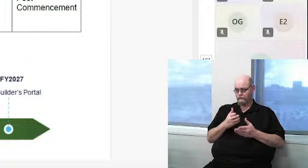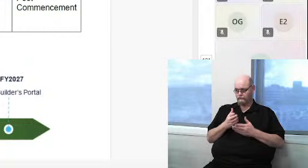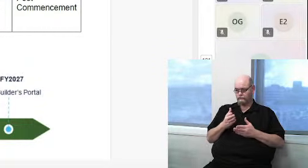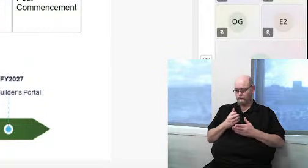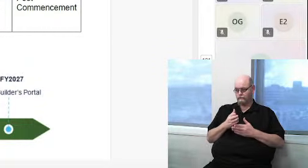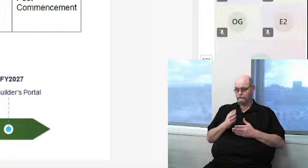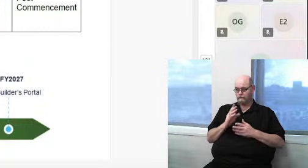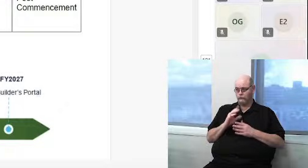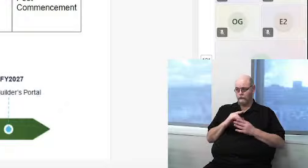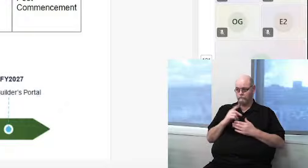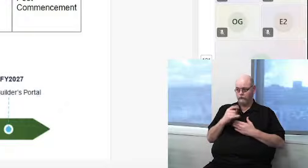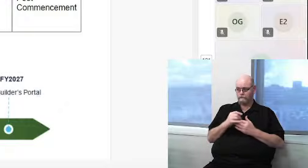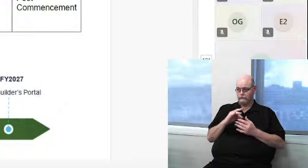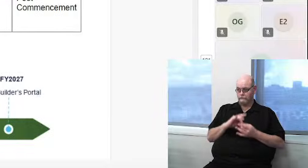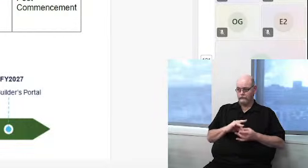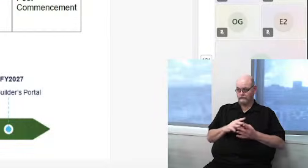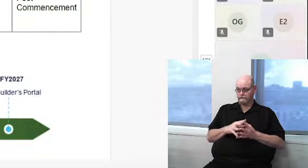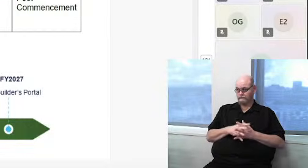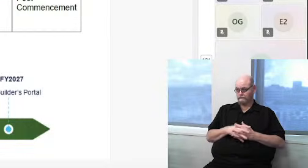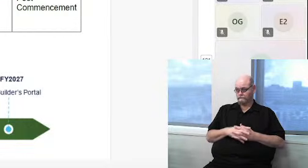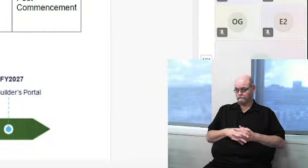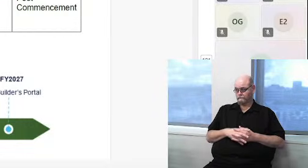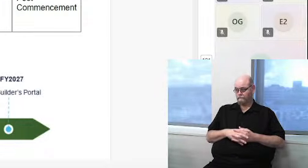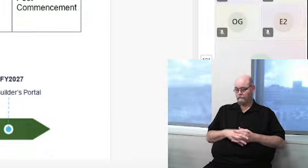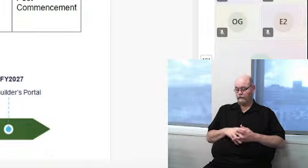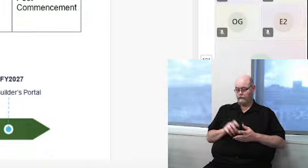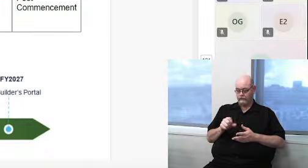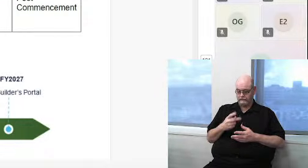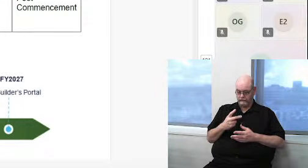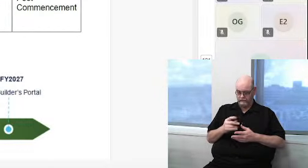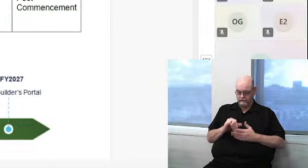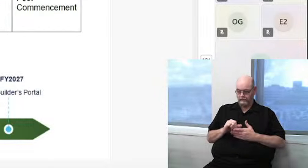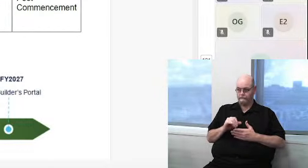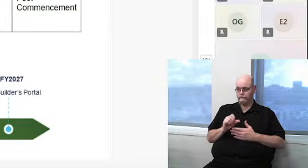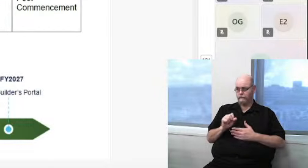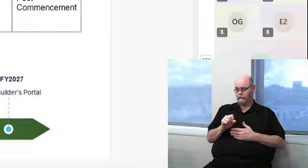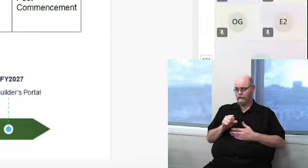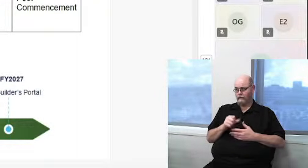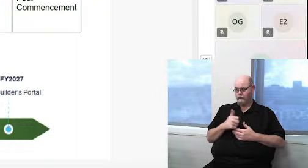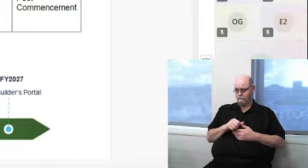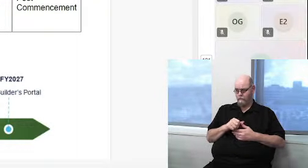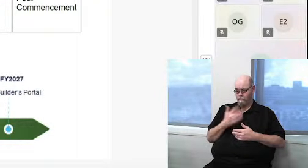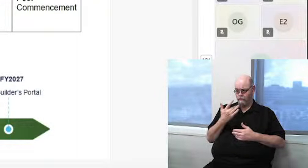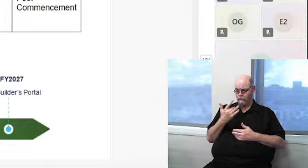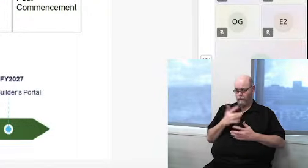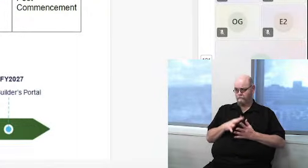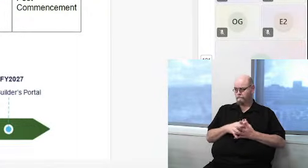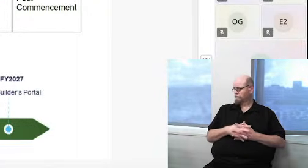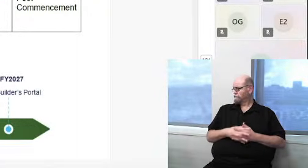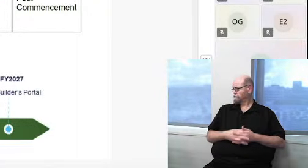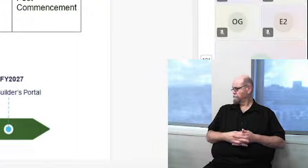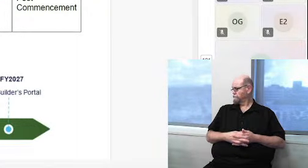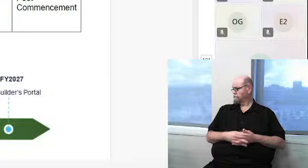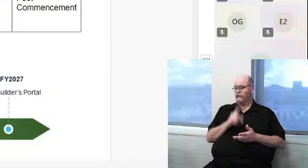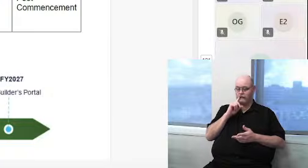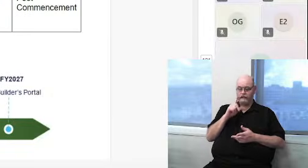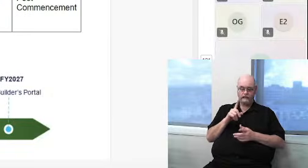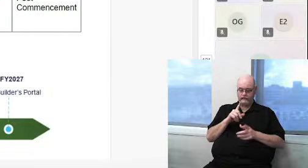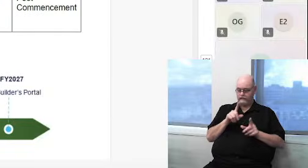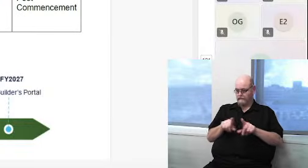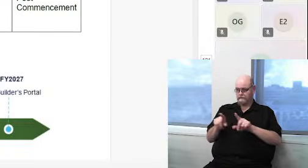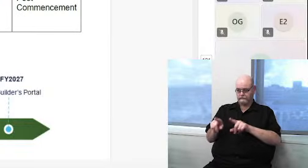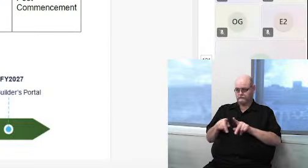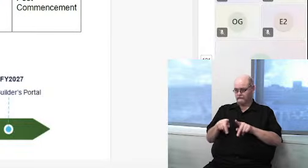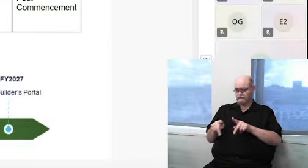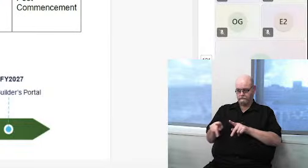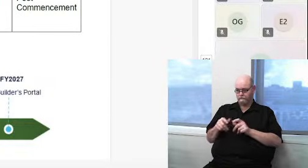implementing a service fee for each project phase. Do you see that? Yeah, absolutely. Yes. Yeah. So does that refresh your recollection about why a service fee? This is